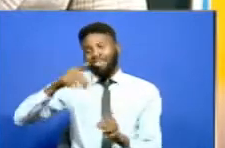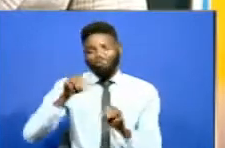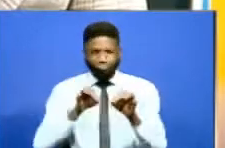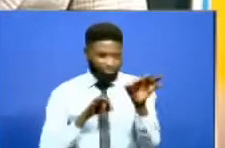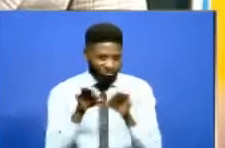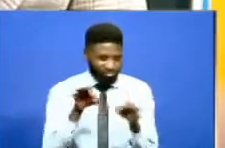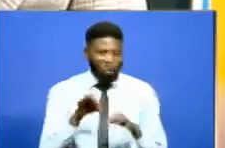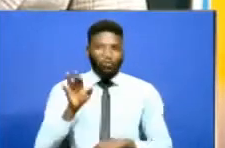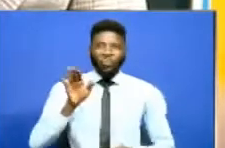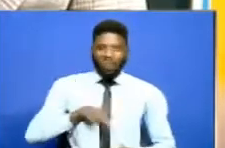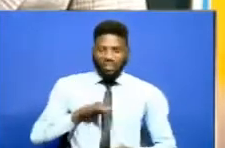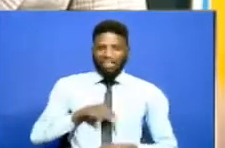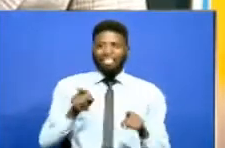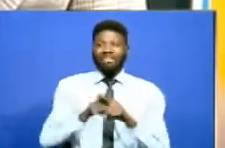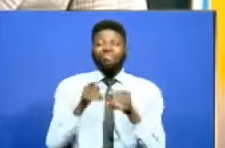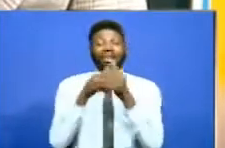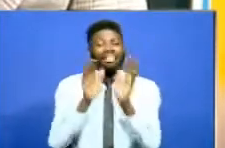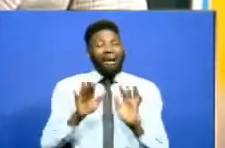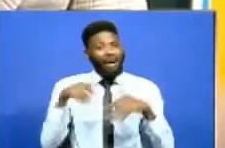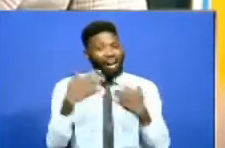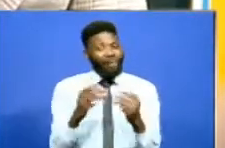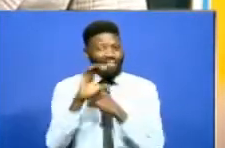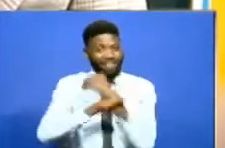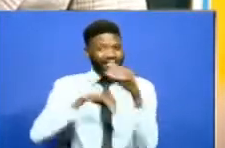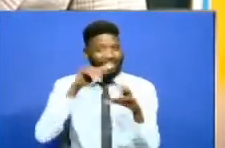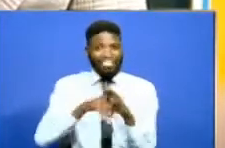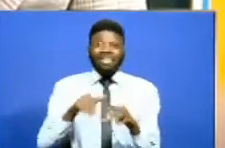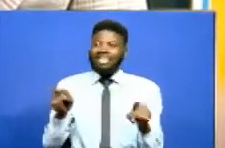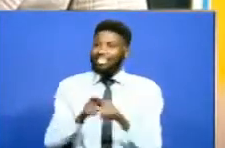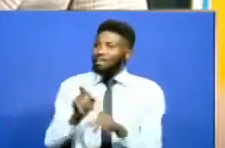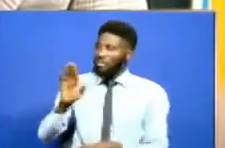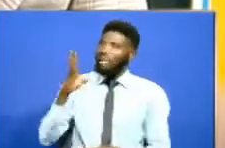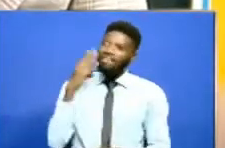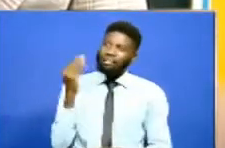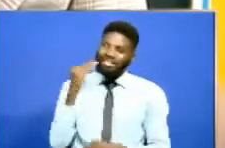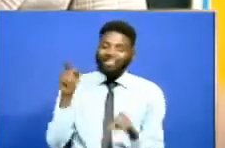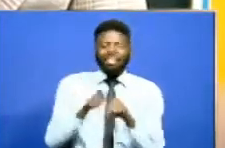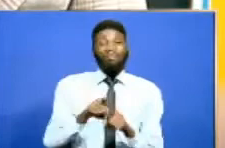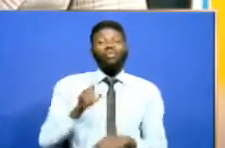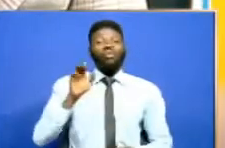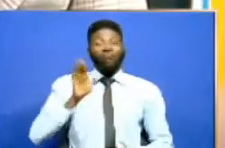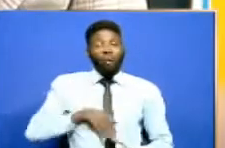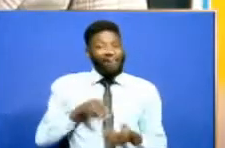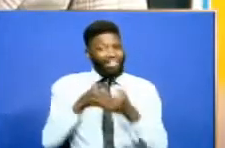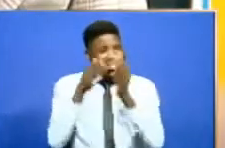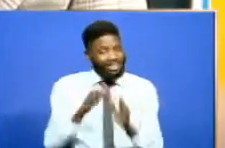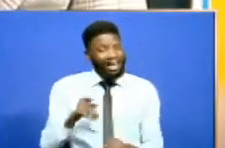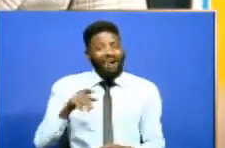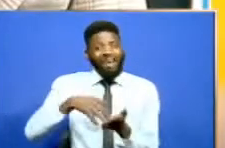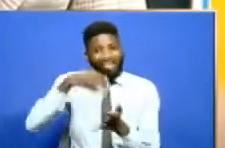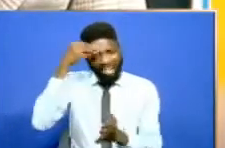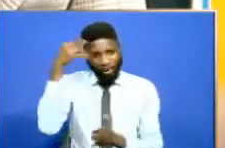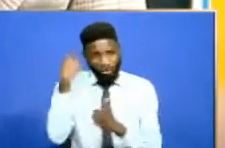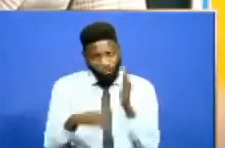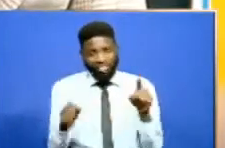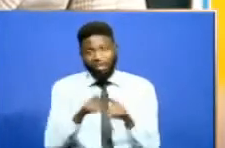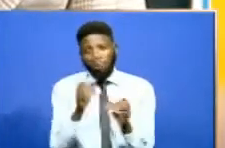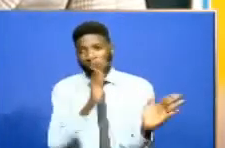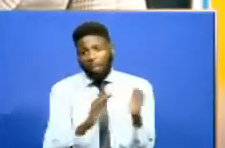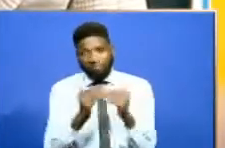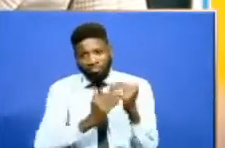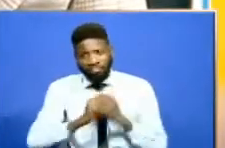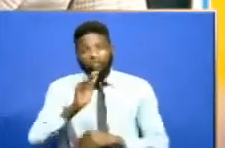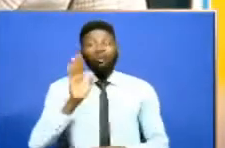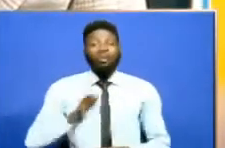and leadership in the country, her experience as well as a woman leader and what that has taught her and the plans that she has for women, what she's